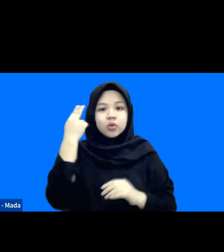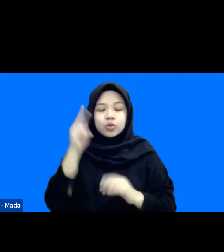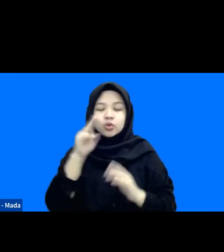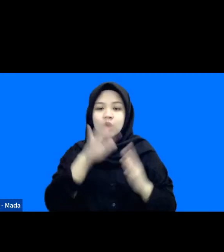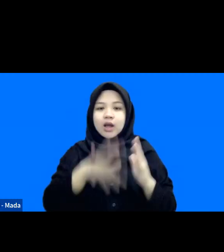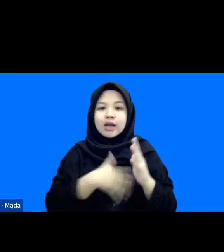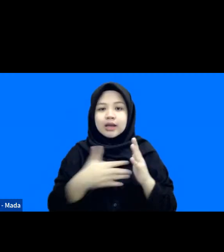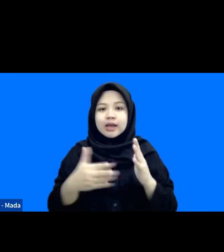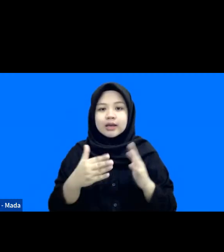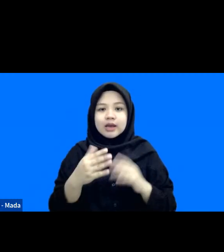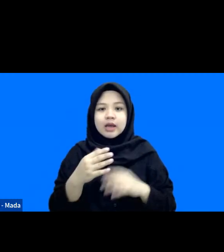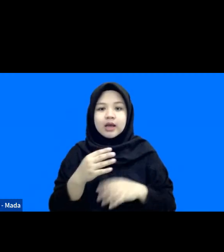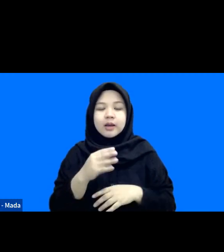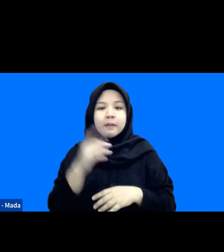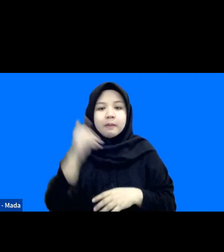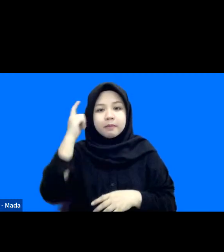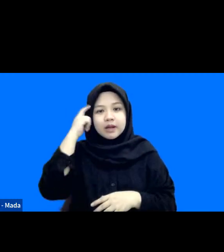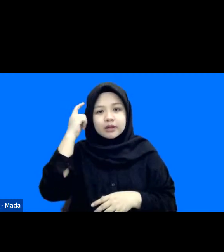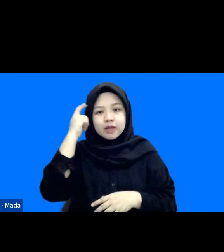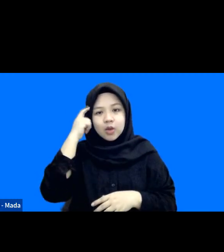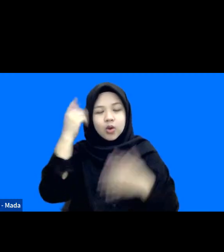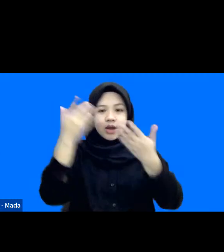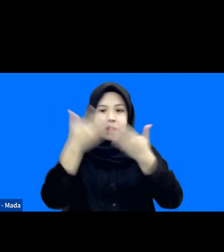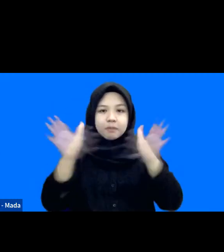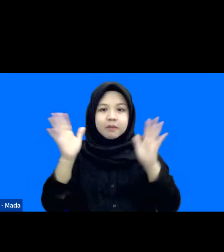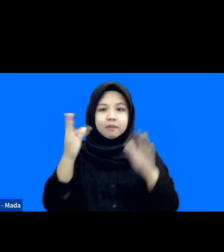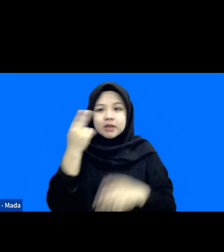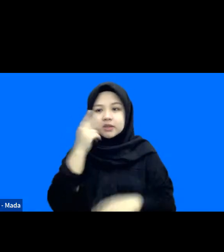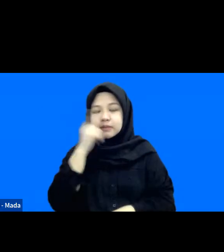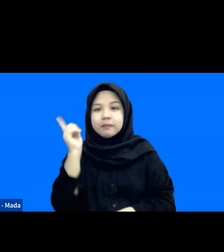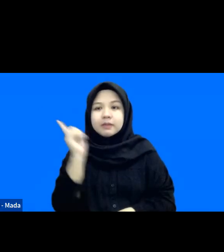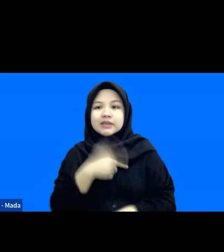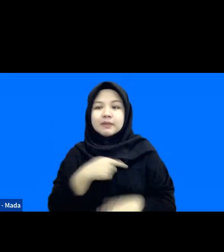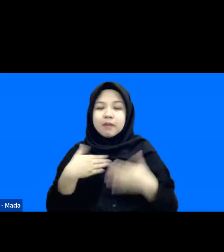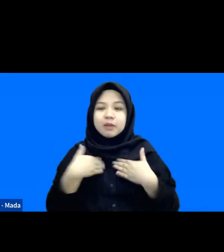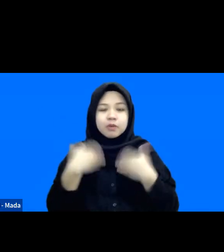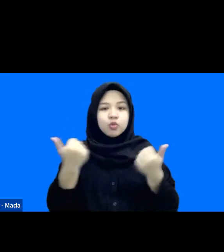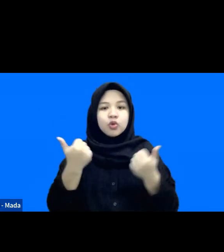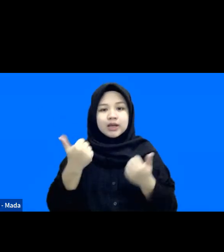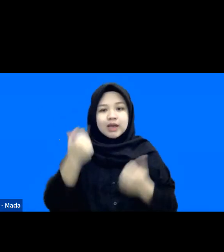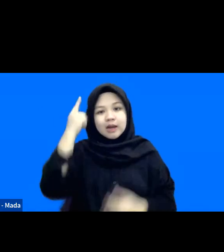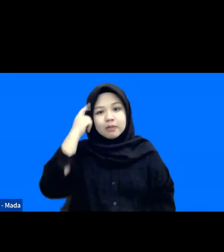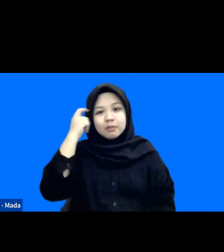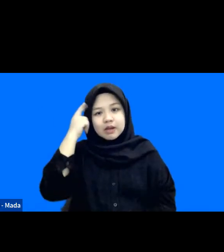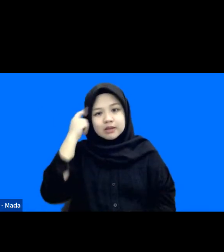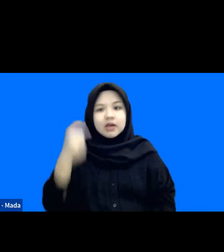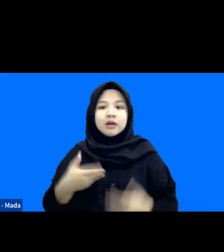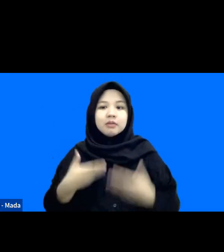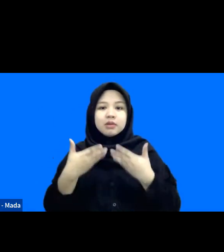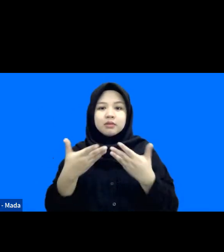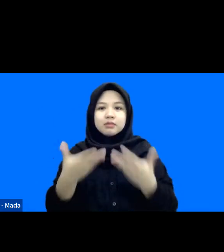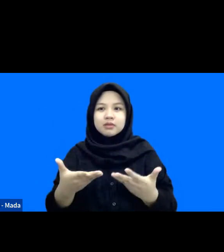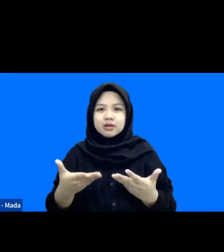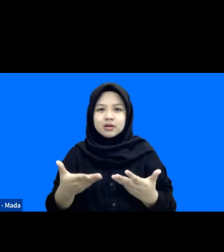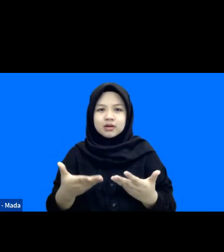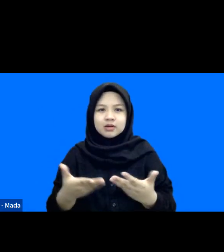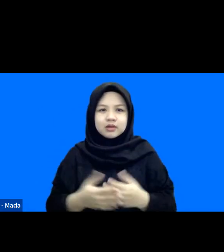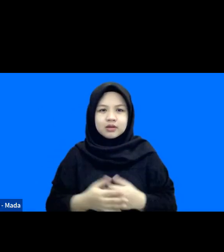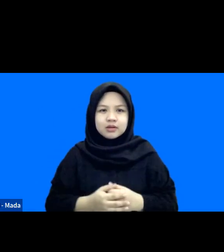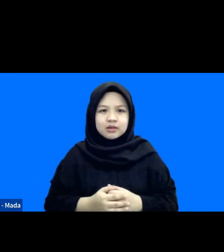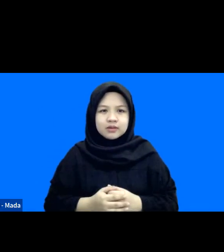expedite learning recovery and the rights to information for all learners. Here we have Rachel Judistari, the second